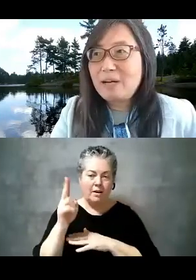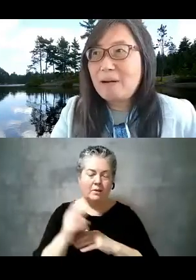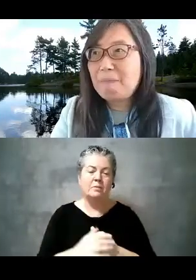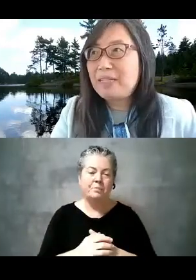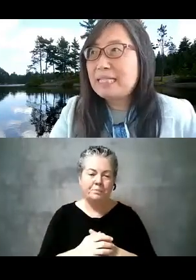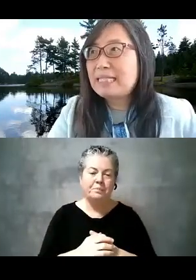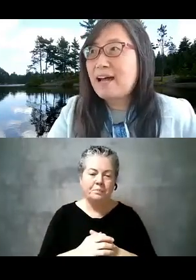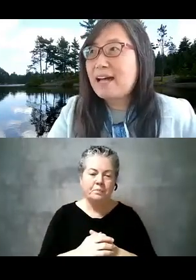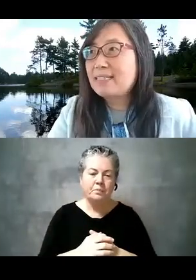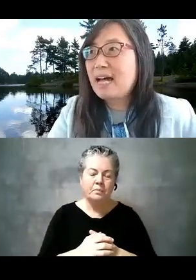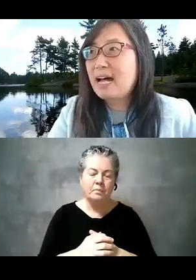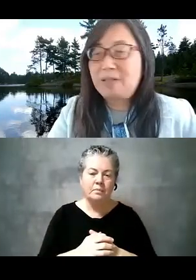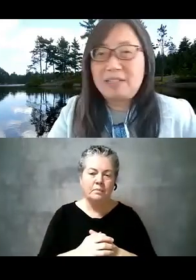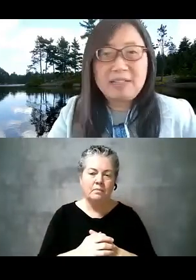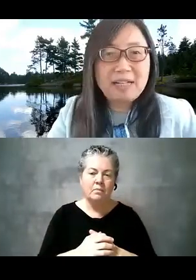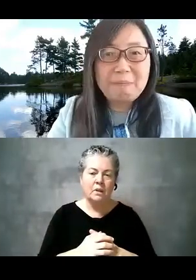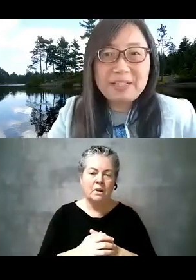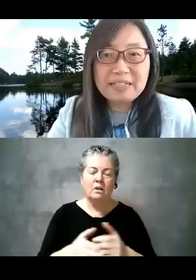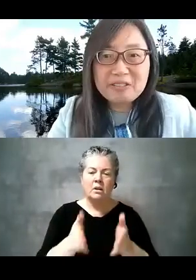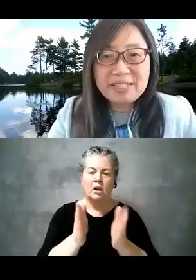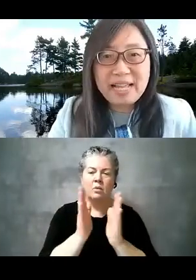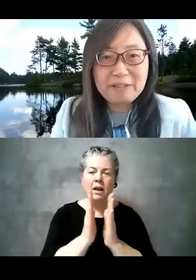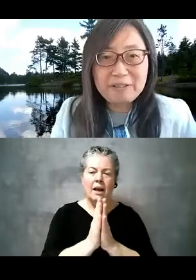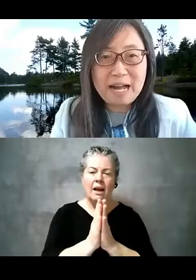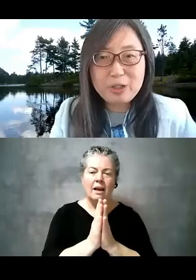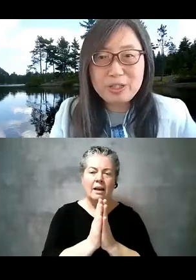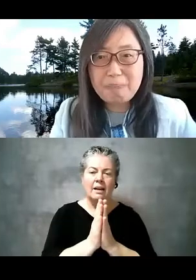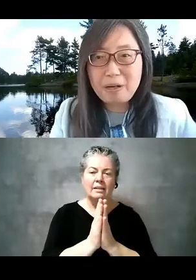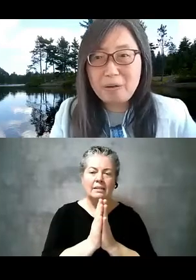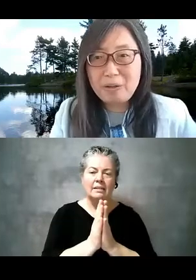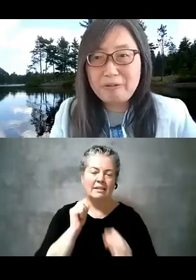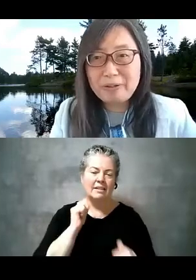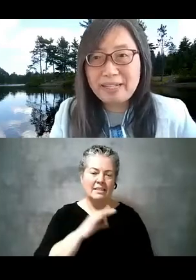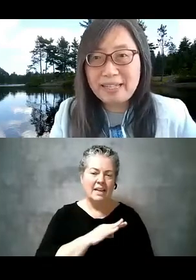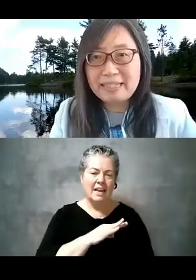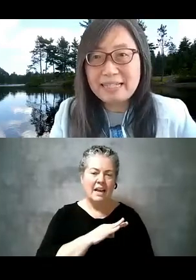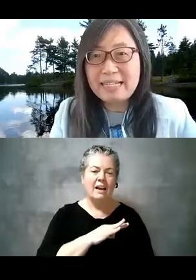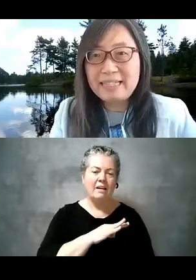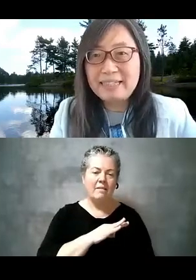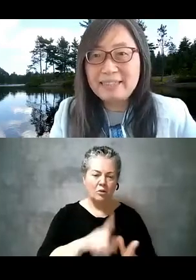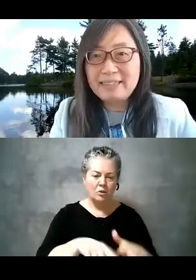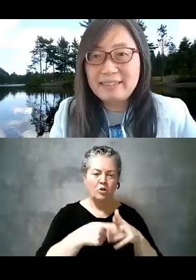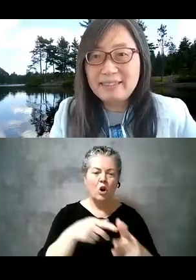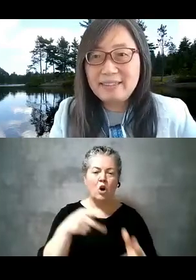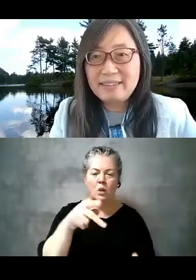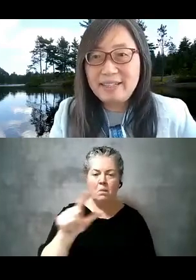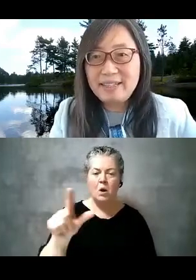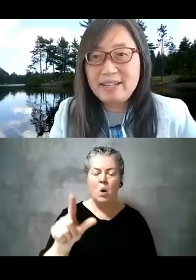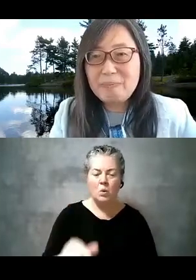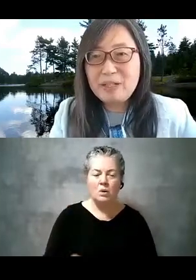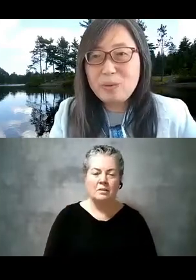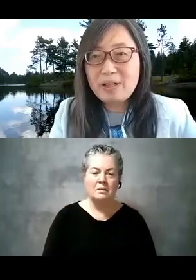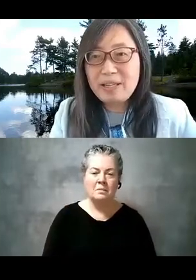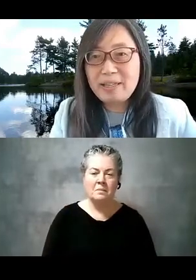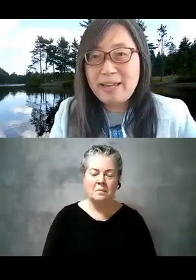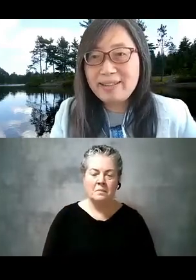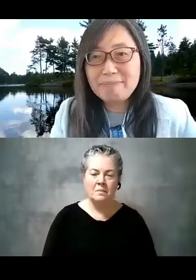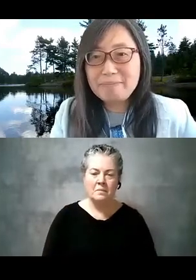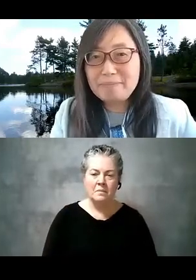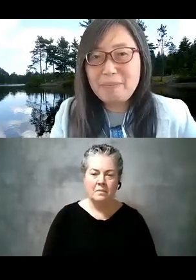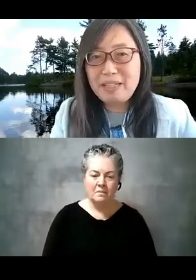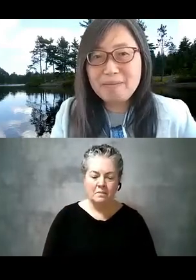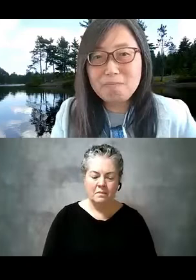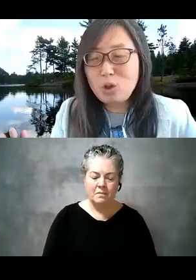So let's ask our technical staff to launch the poll if you can. And everybody will